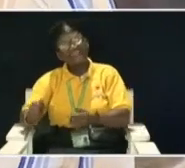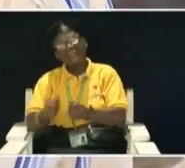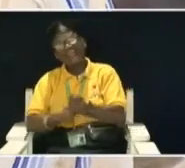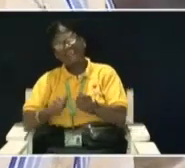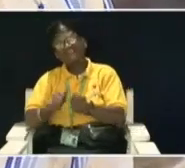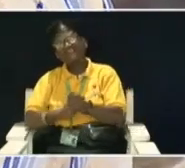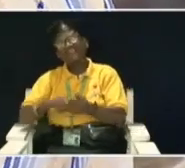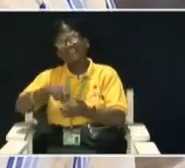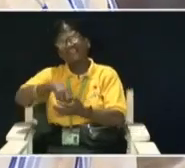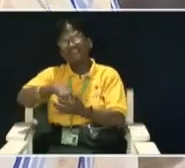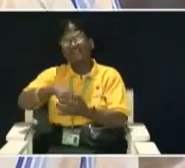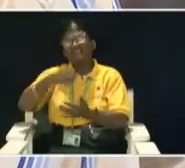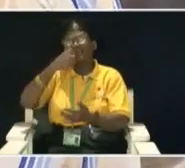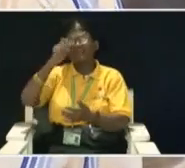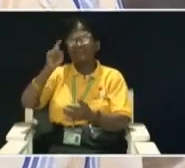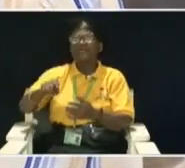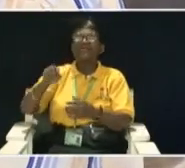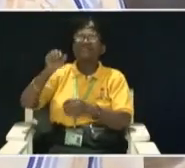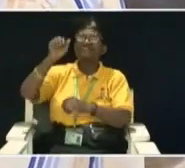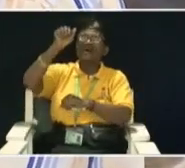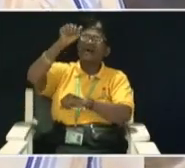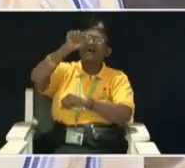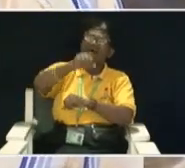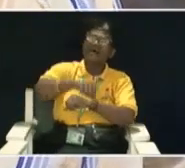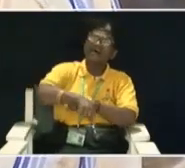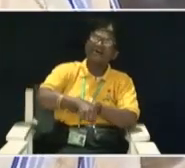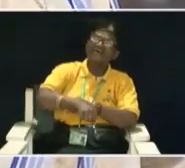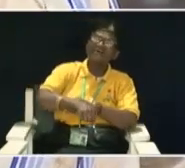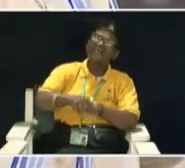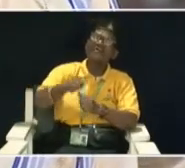Every knee must bow,